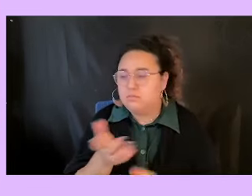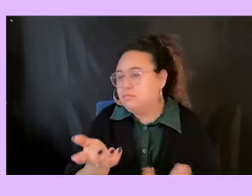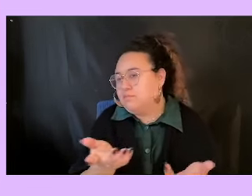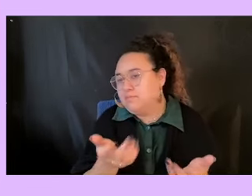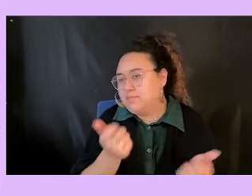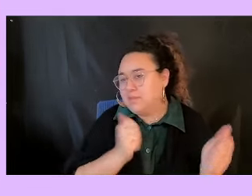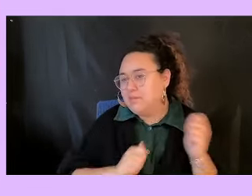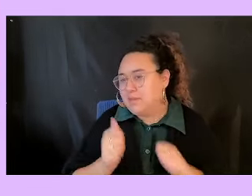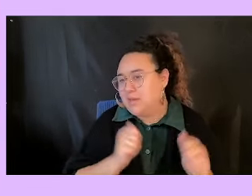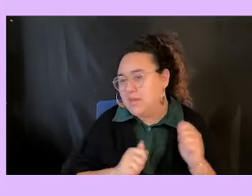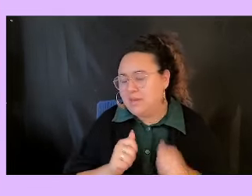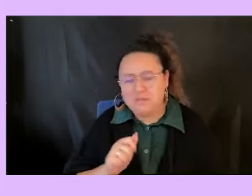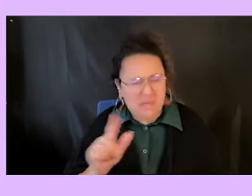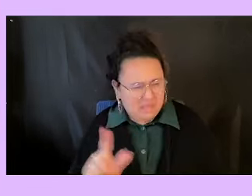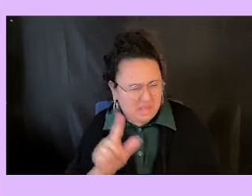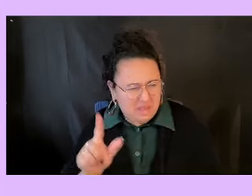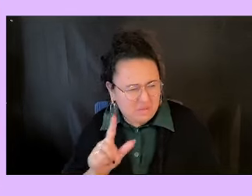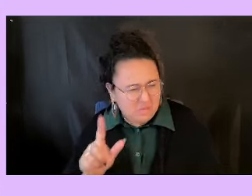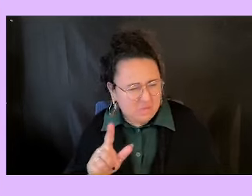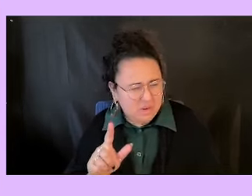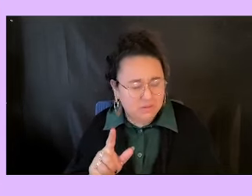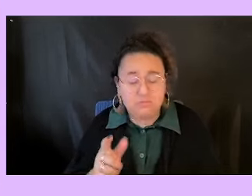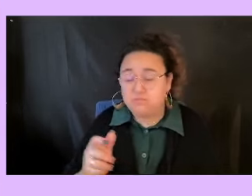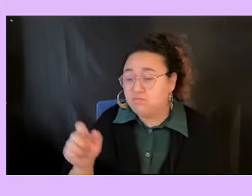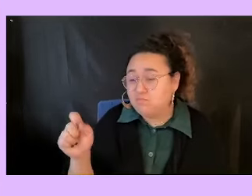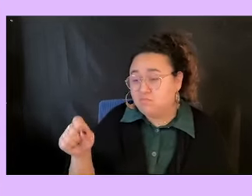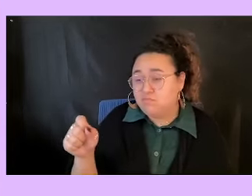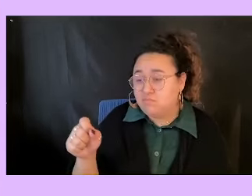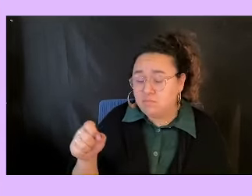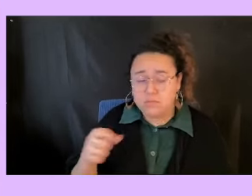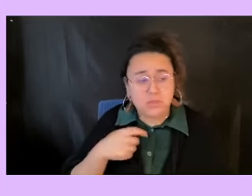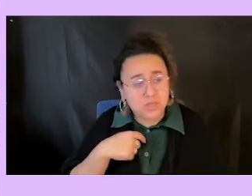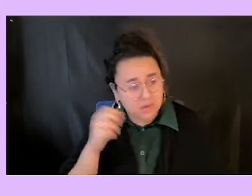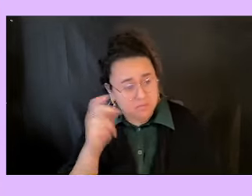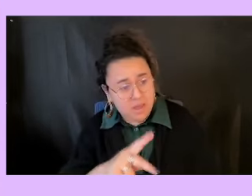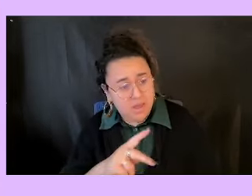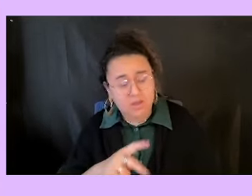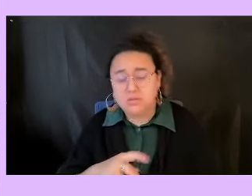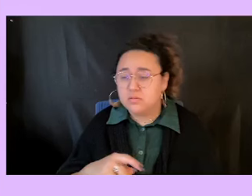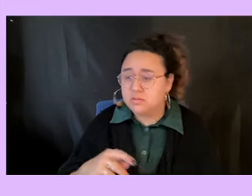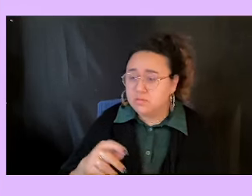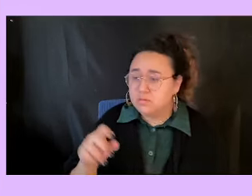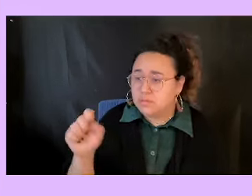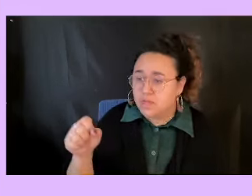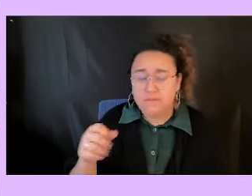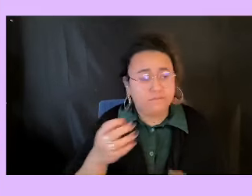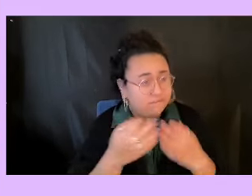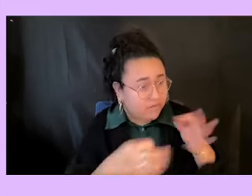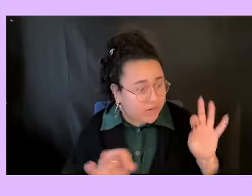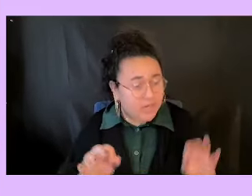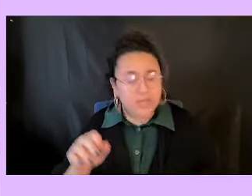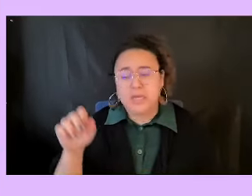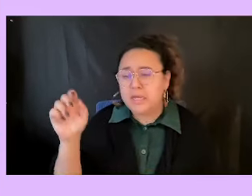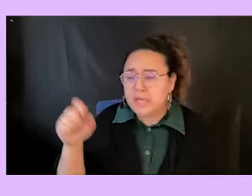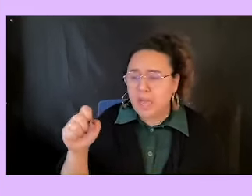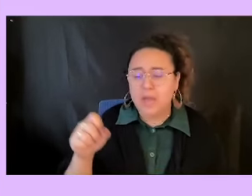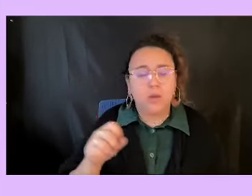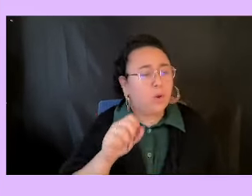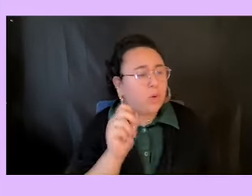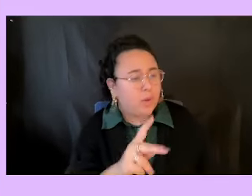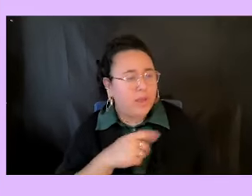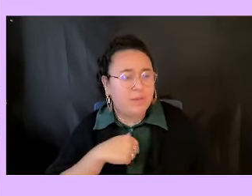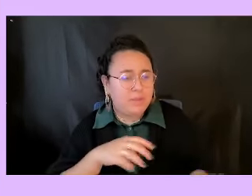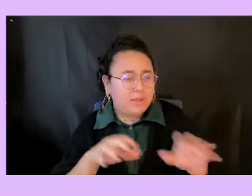play. At the library? Yeah. Can I come back? Yeah. Is it free? Yeah. Okay, I'm going to leave now,